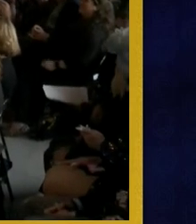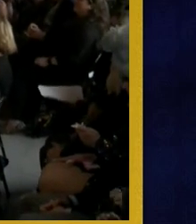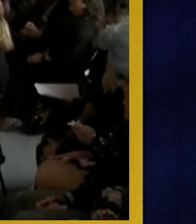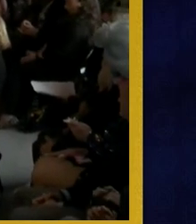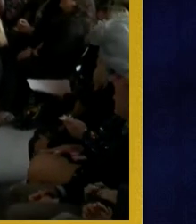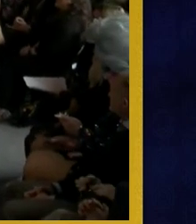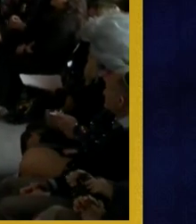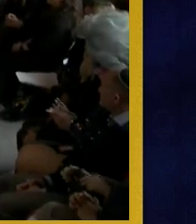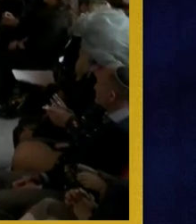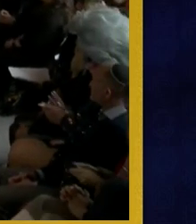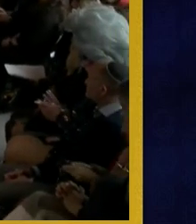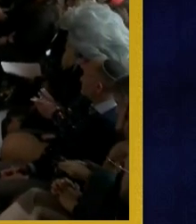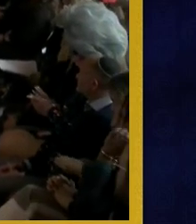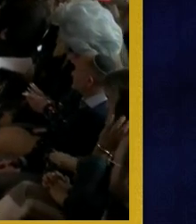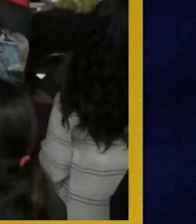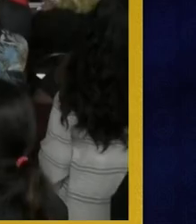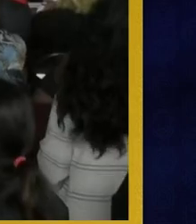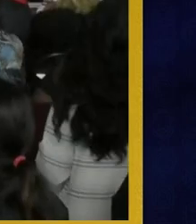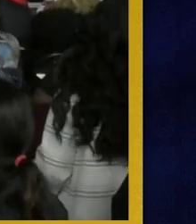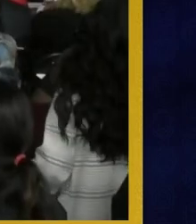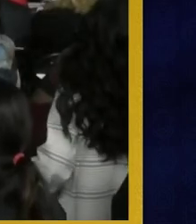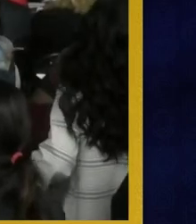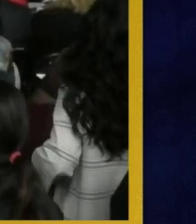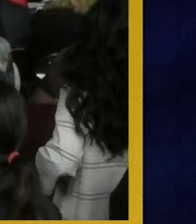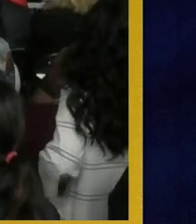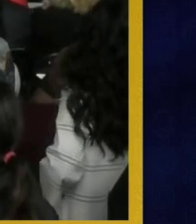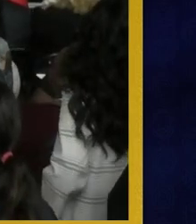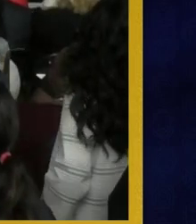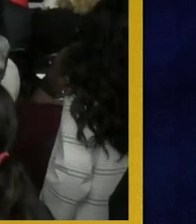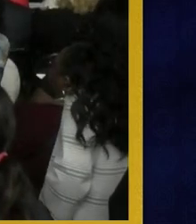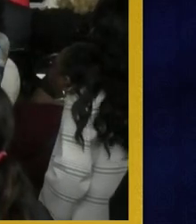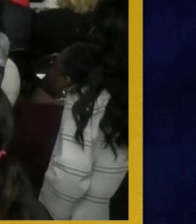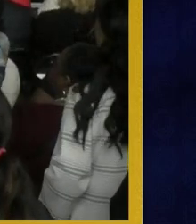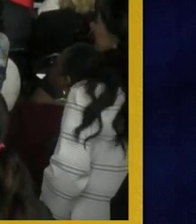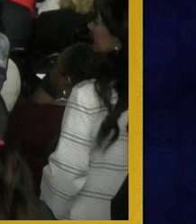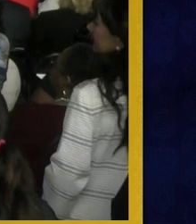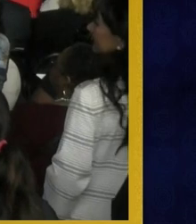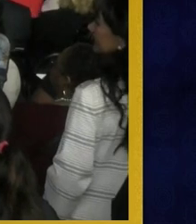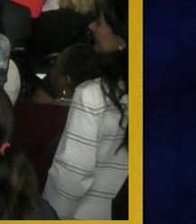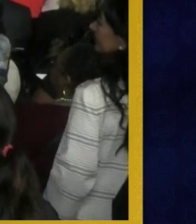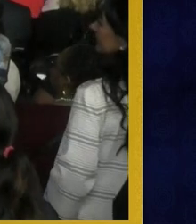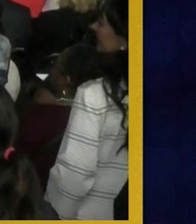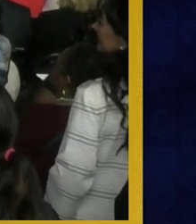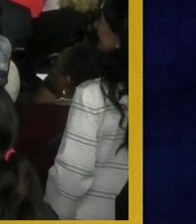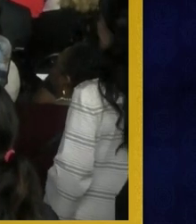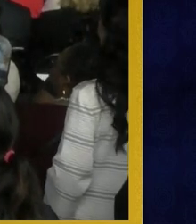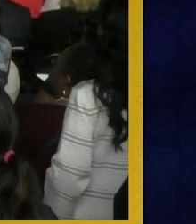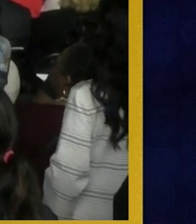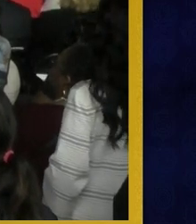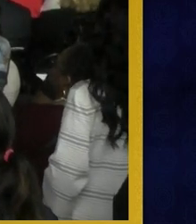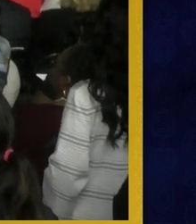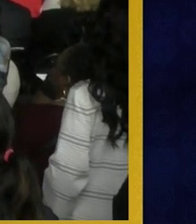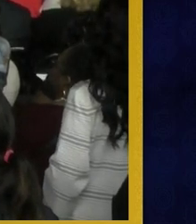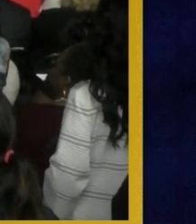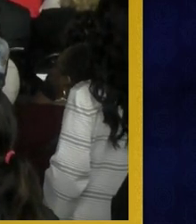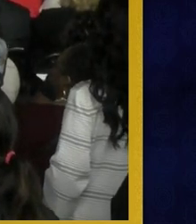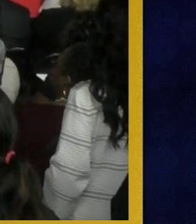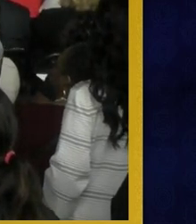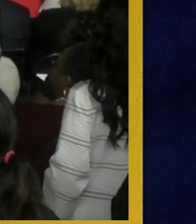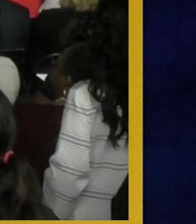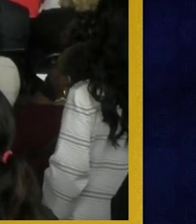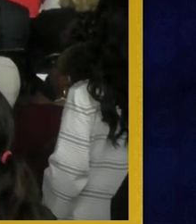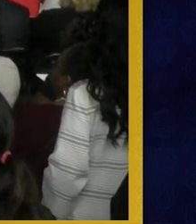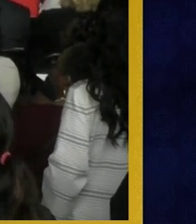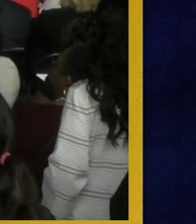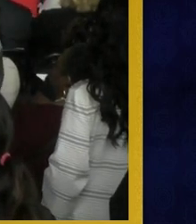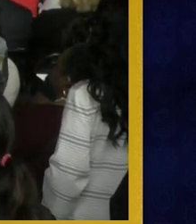This time next year, students will be enjoying this space that you're sitting in now, known as the Commons. They will gather with friends. They will sit and